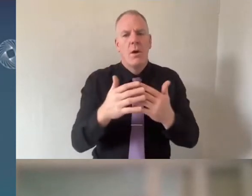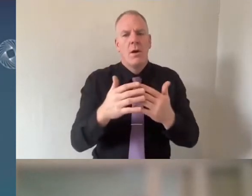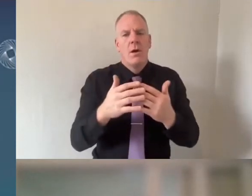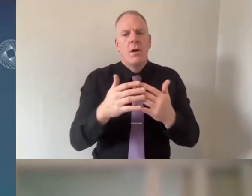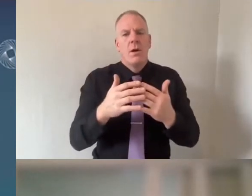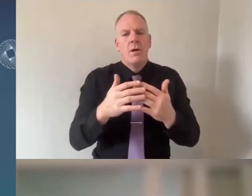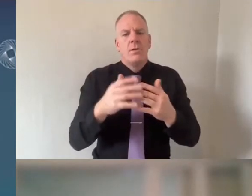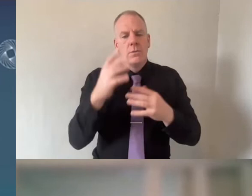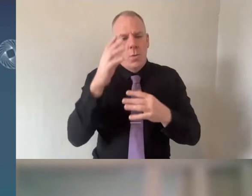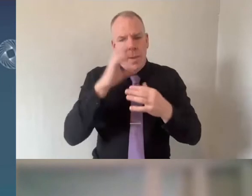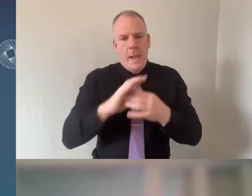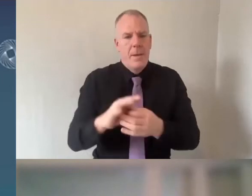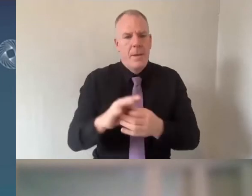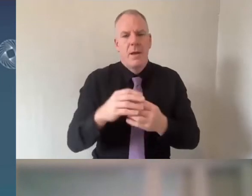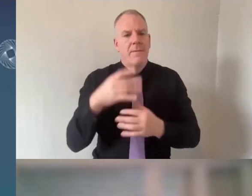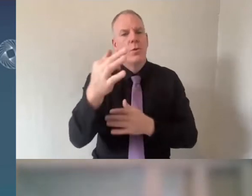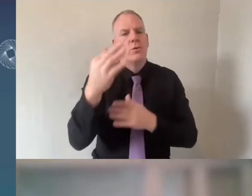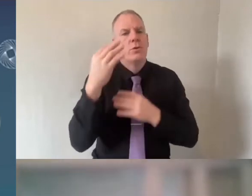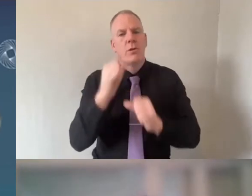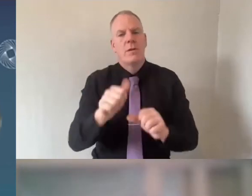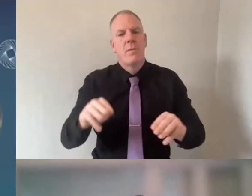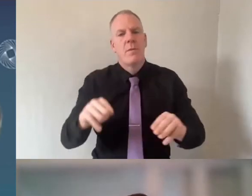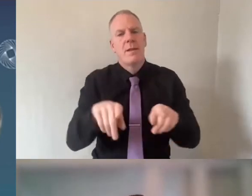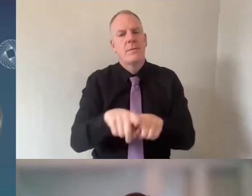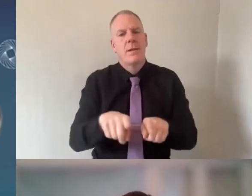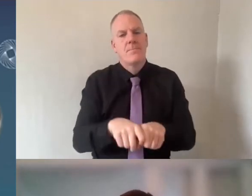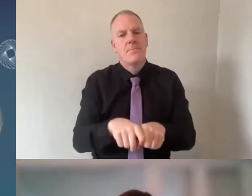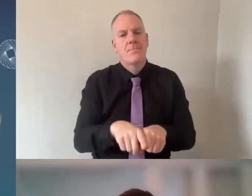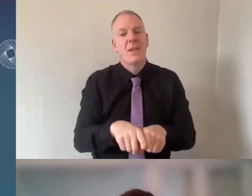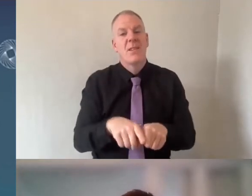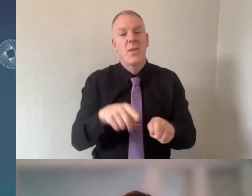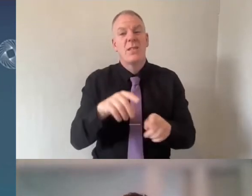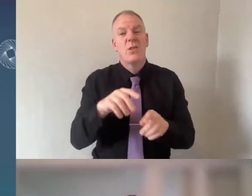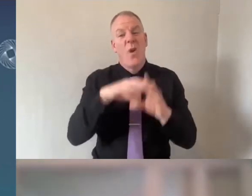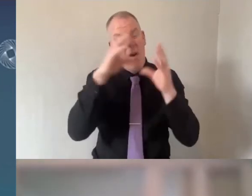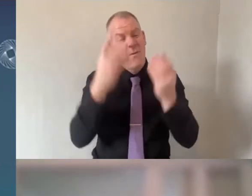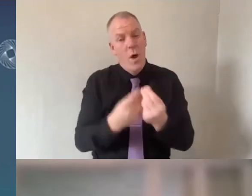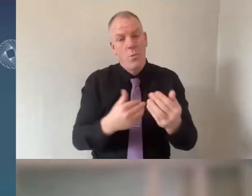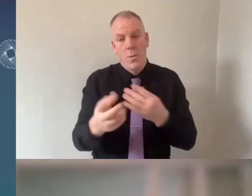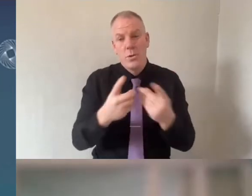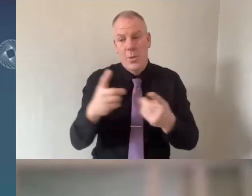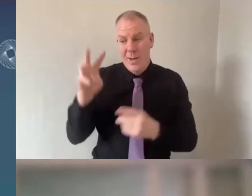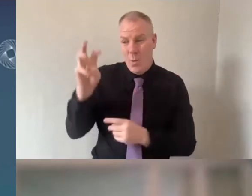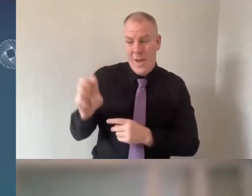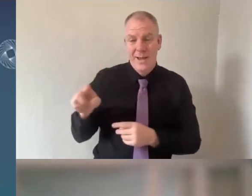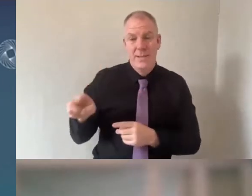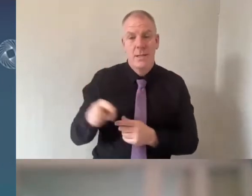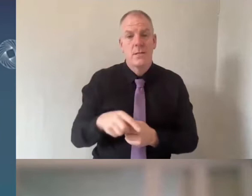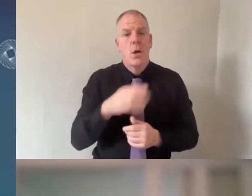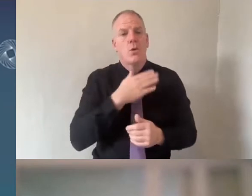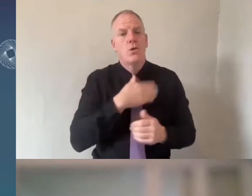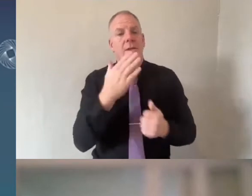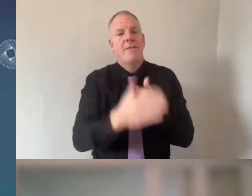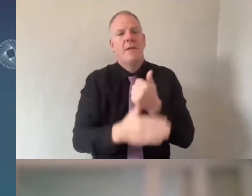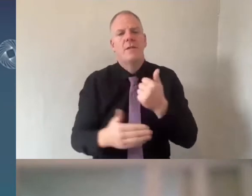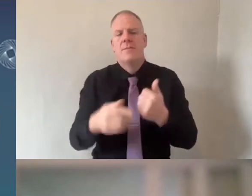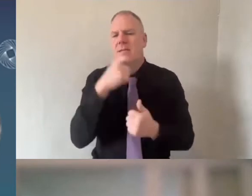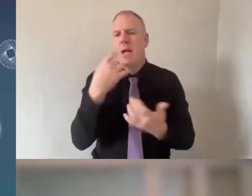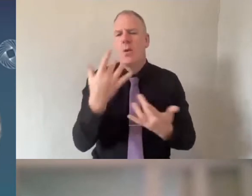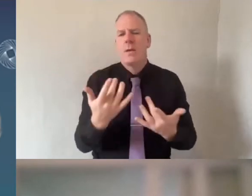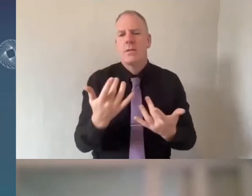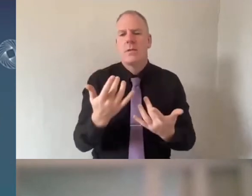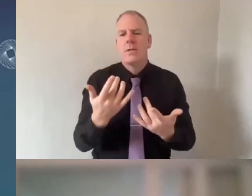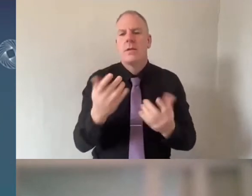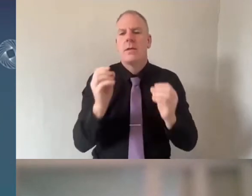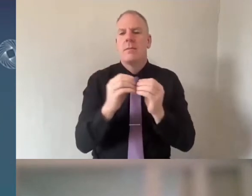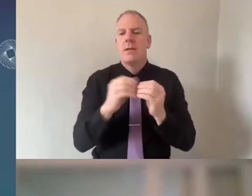of the well-being of future generations as well. And then, so that gives you a feel for what we're doing in Wales. If I can just finish off by just quickly